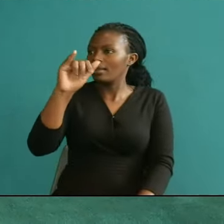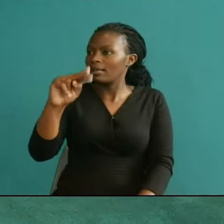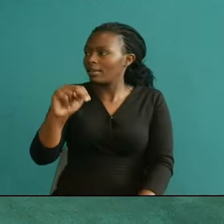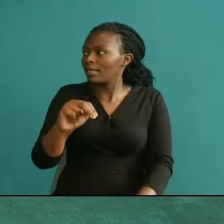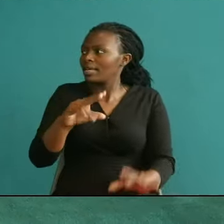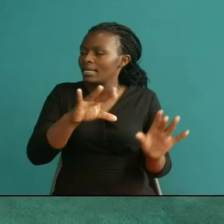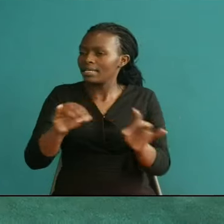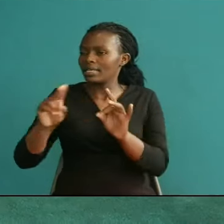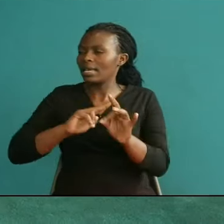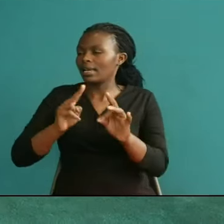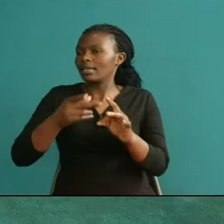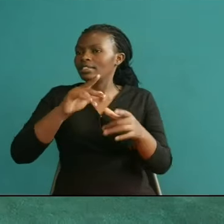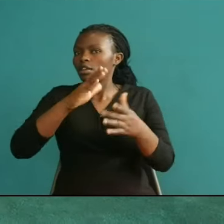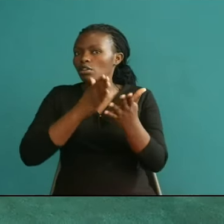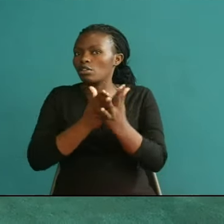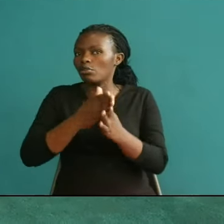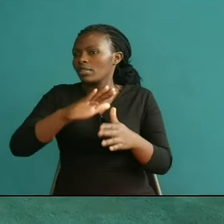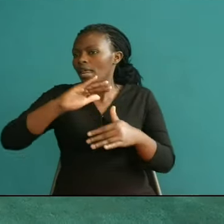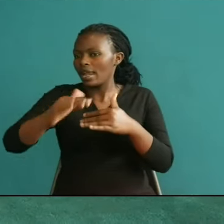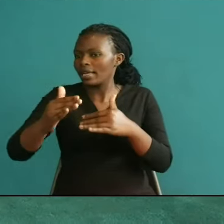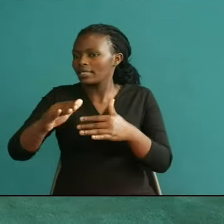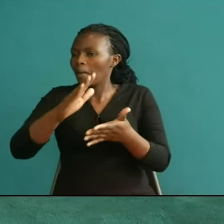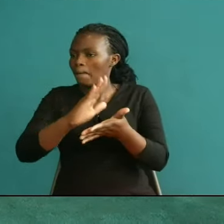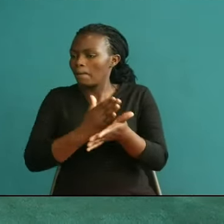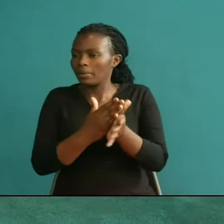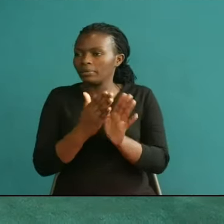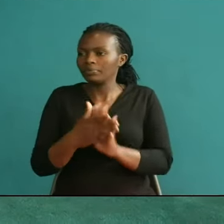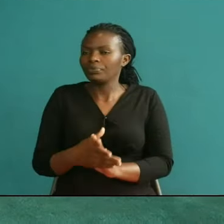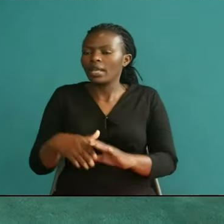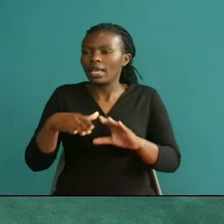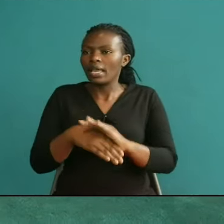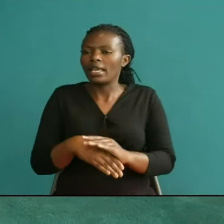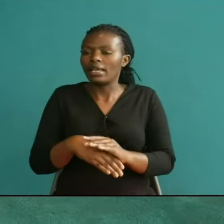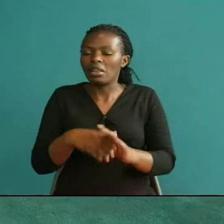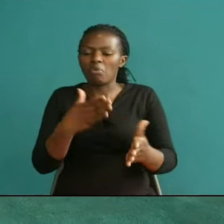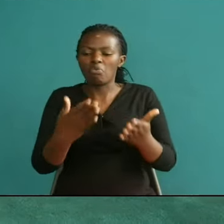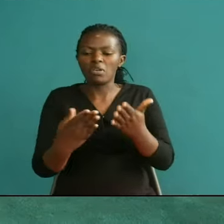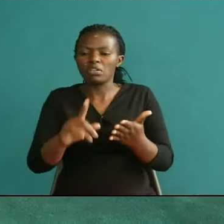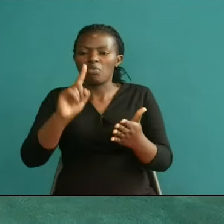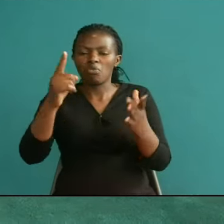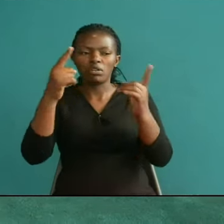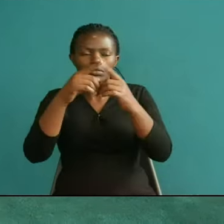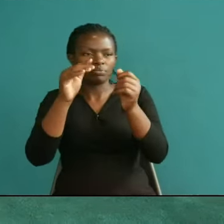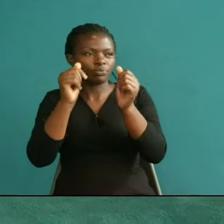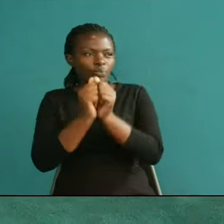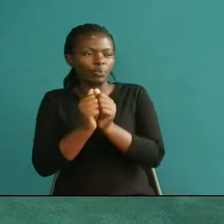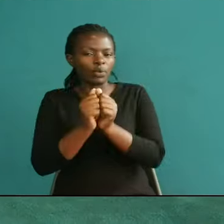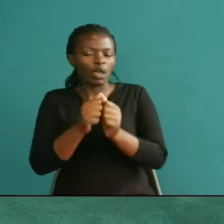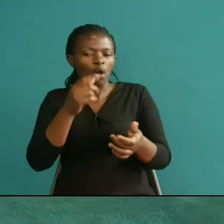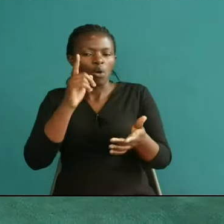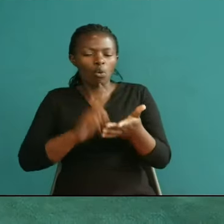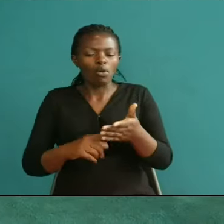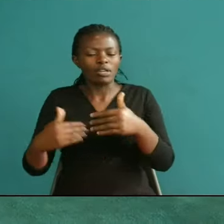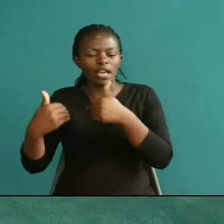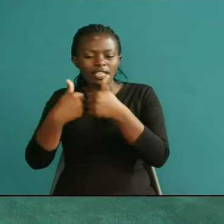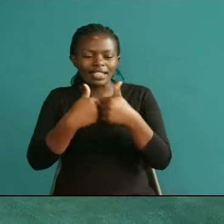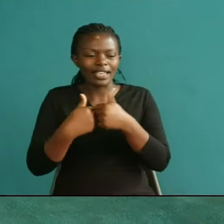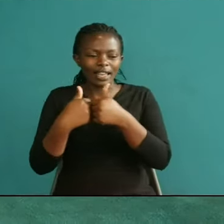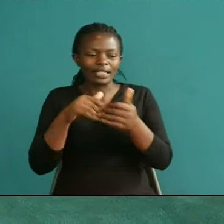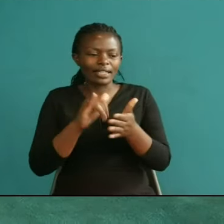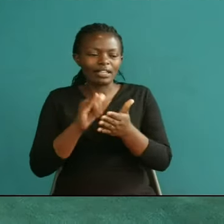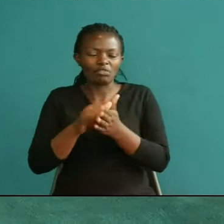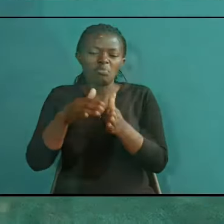section? Okay, so on a scale of 1 to 10, which one of the following challenges will be most